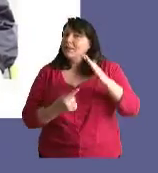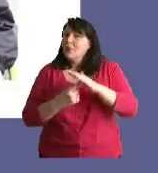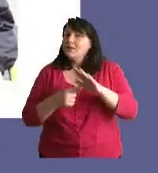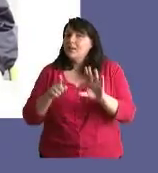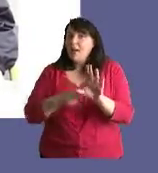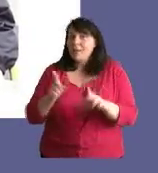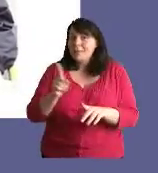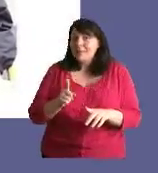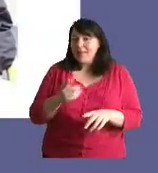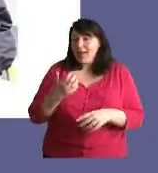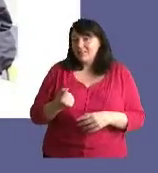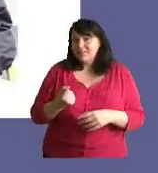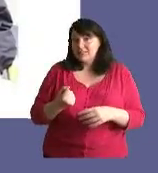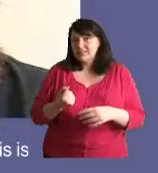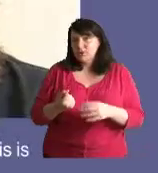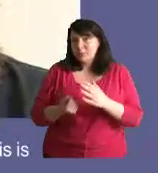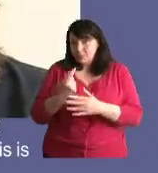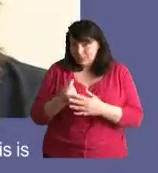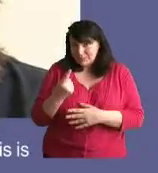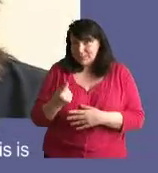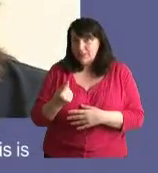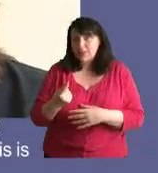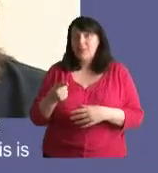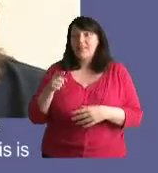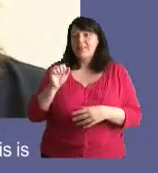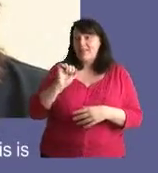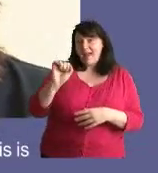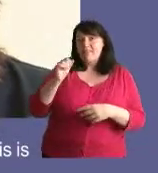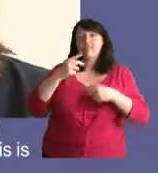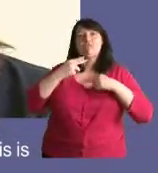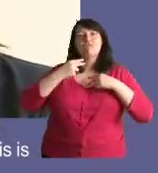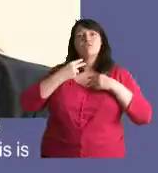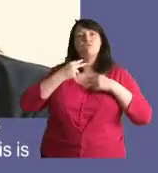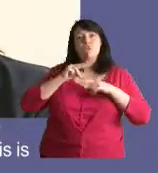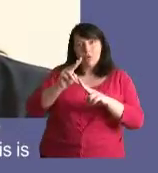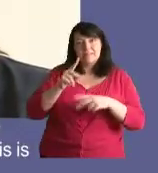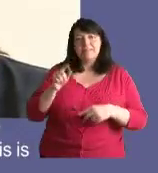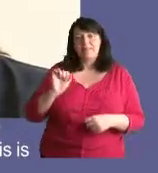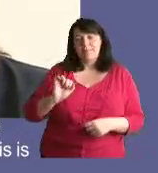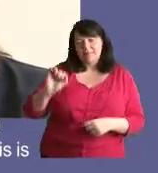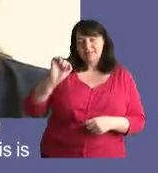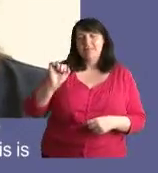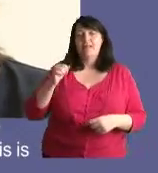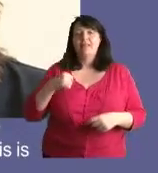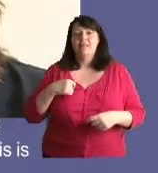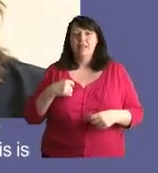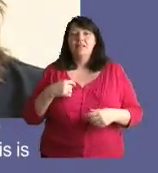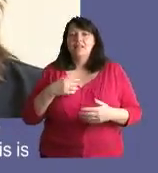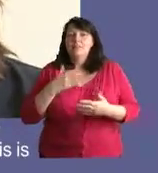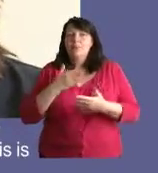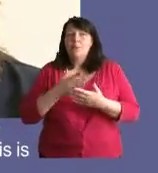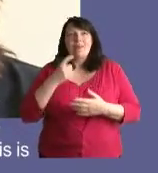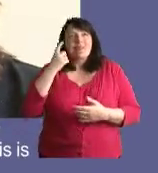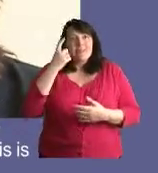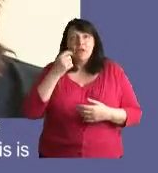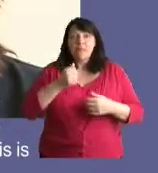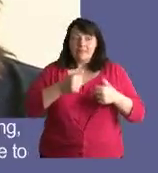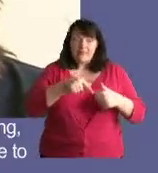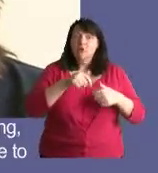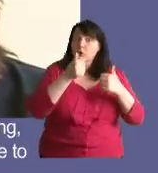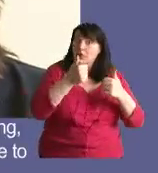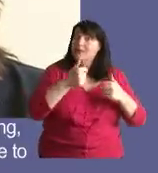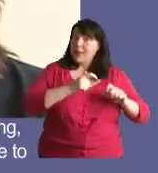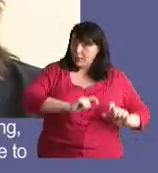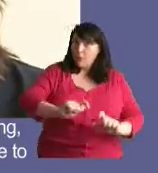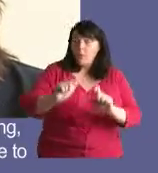very important that young people have this chance because it gives them a voice. It lets them say, right, this is what is the problem, this is what needs changing, this is what but this is what